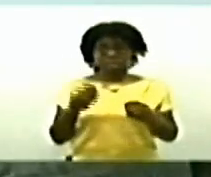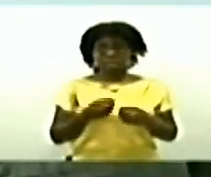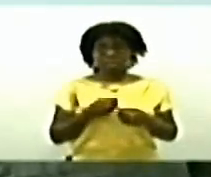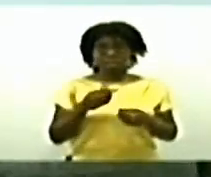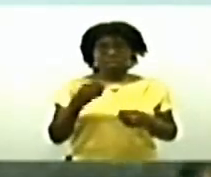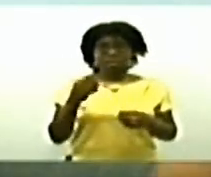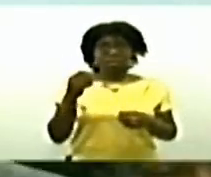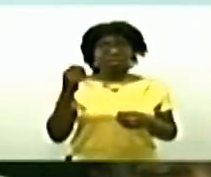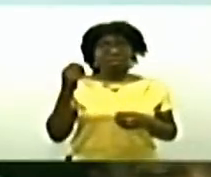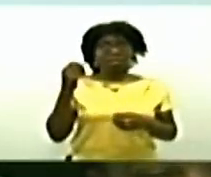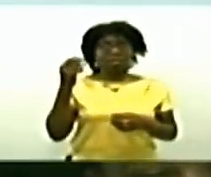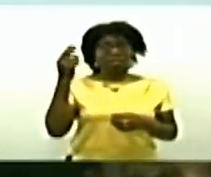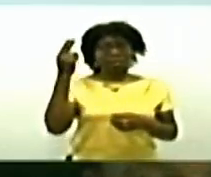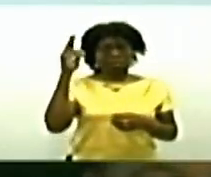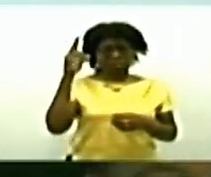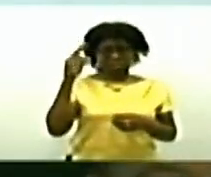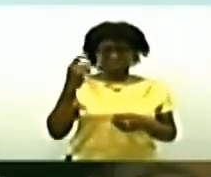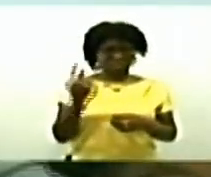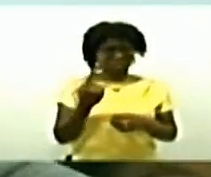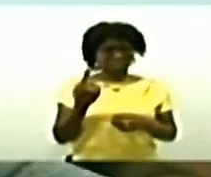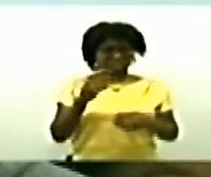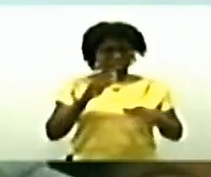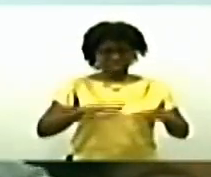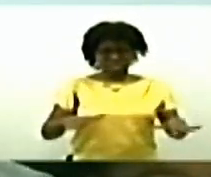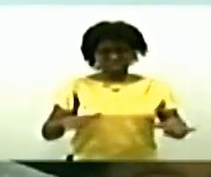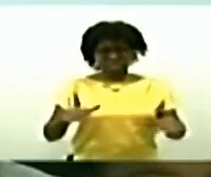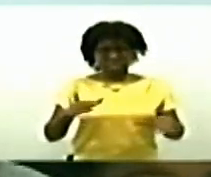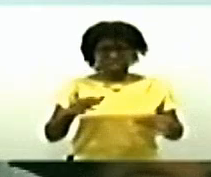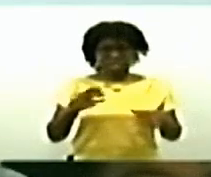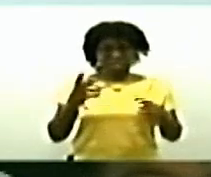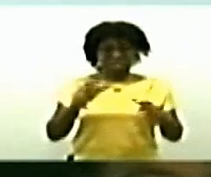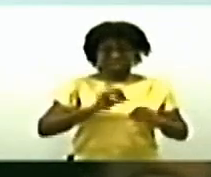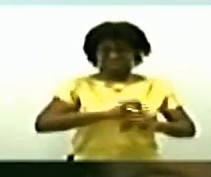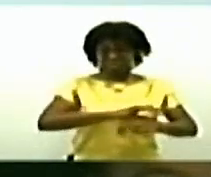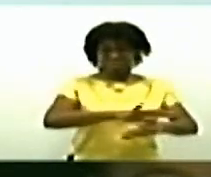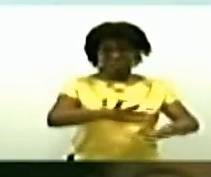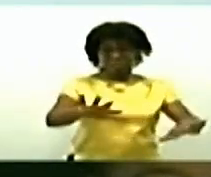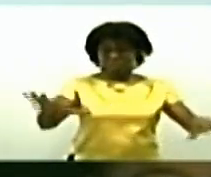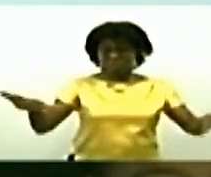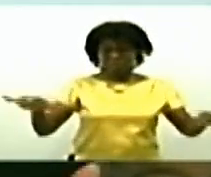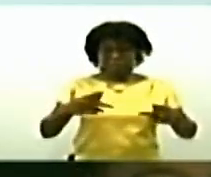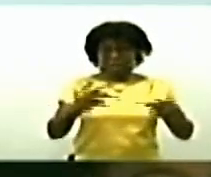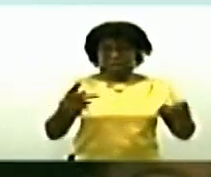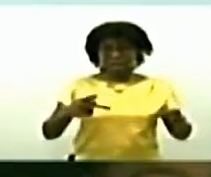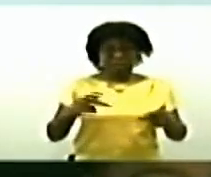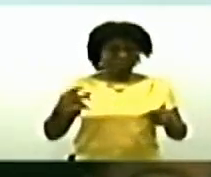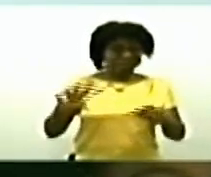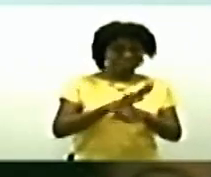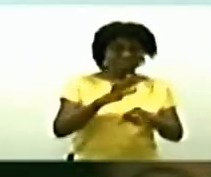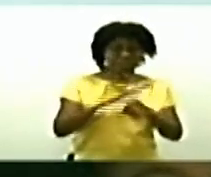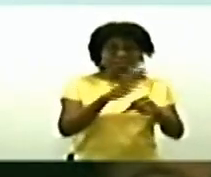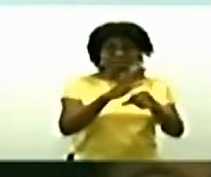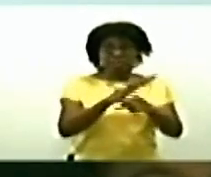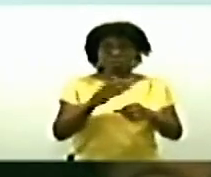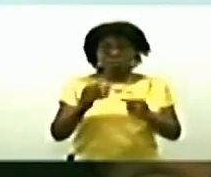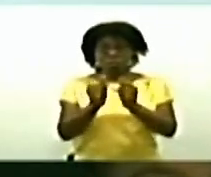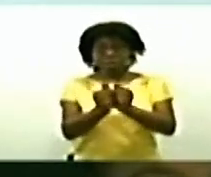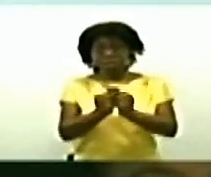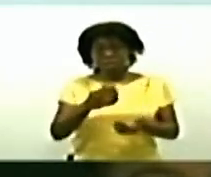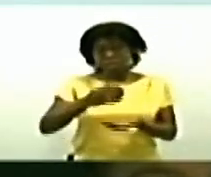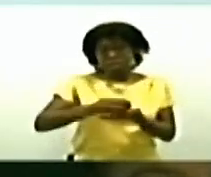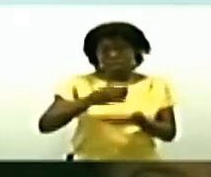Somebody children's show, and the whole of Montrouge, Mr. President, was filled with glasses and